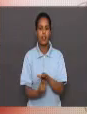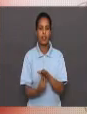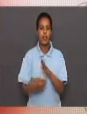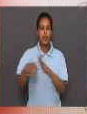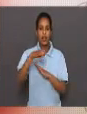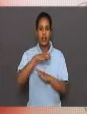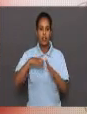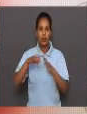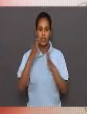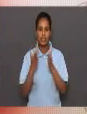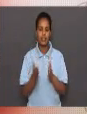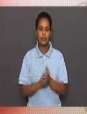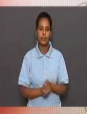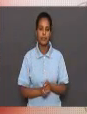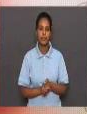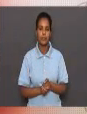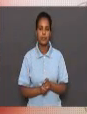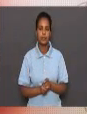affect electrolysis.